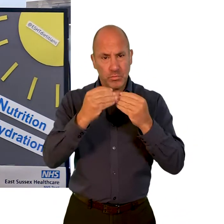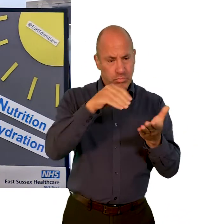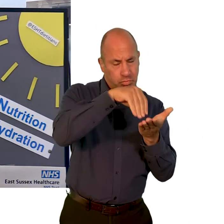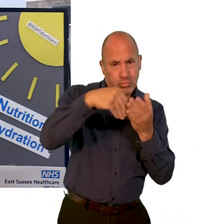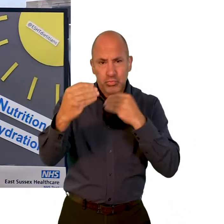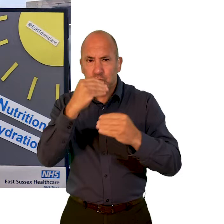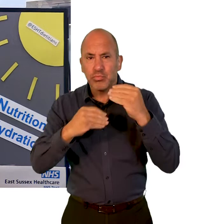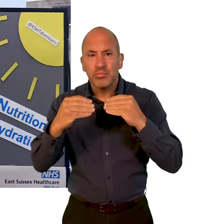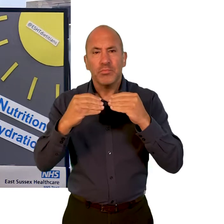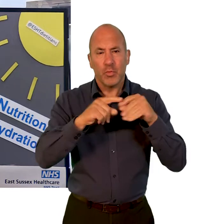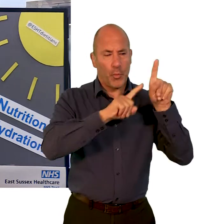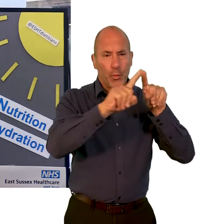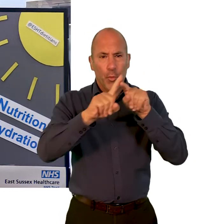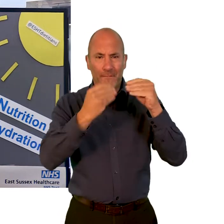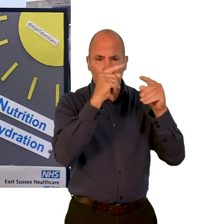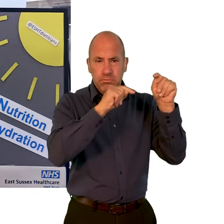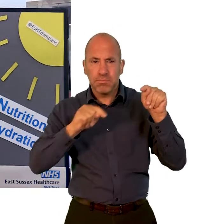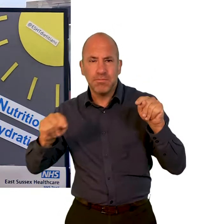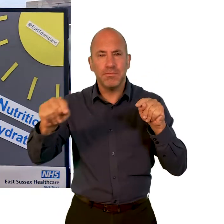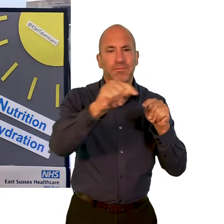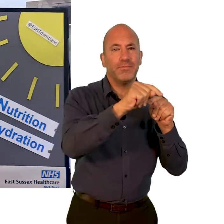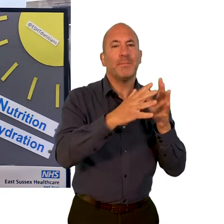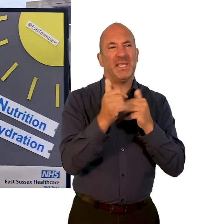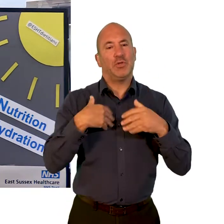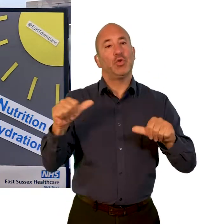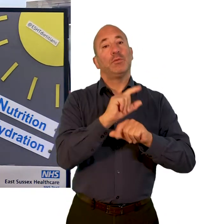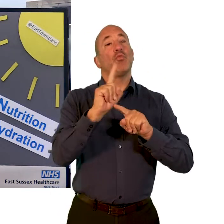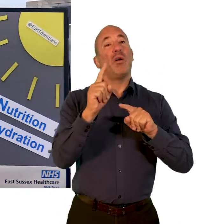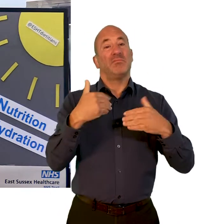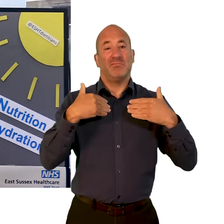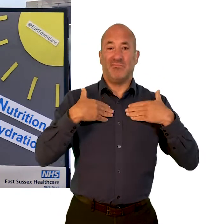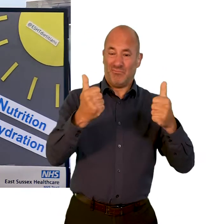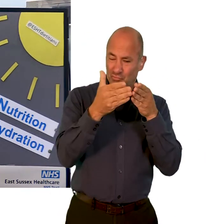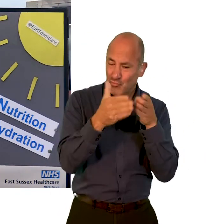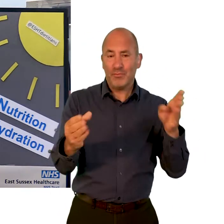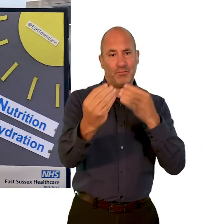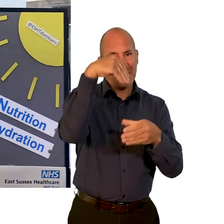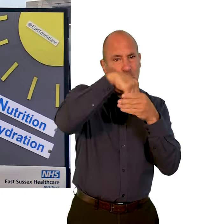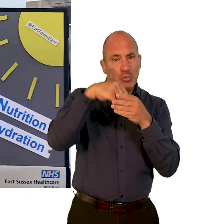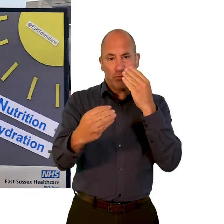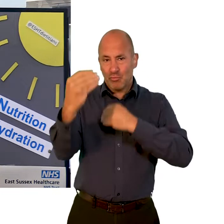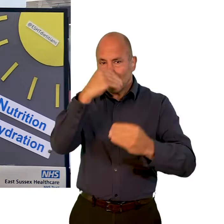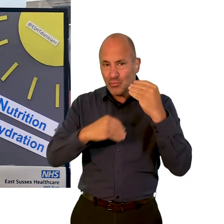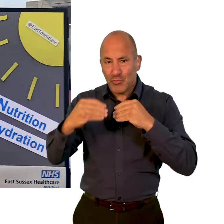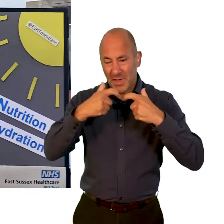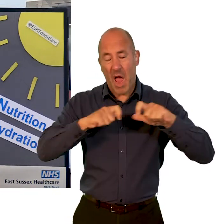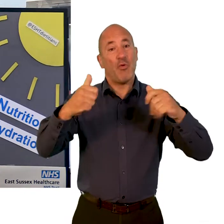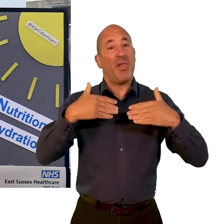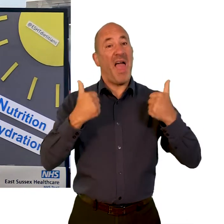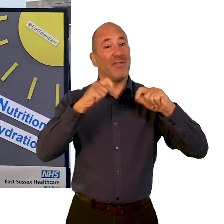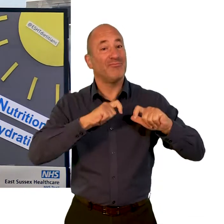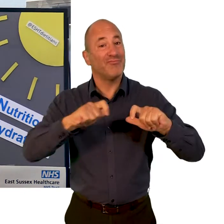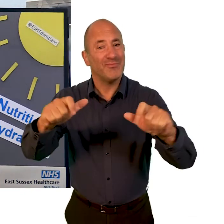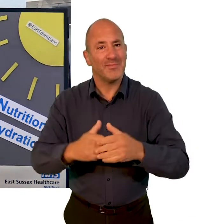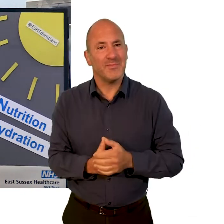healthy, well-balanced diet with a variety of foods from each of the food groups should give us the broad range of nutrients that we need to maintain good